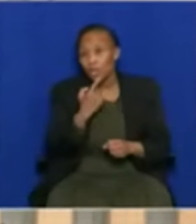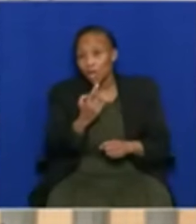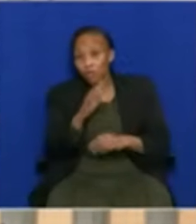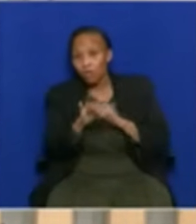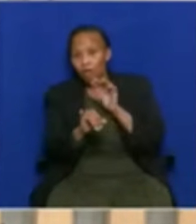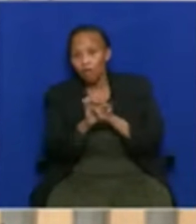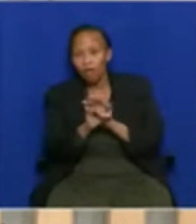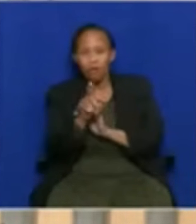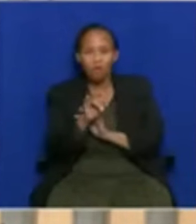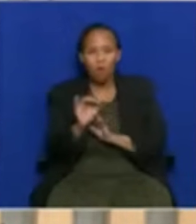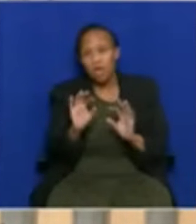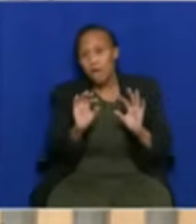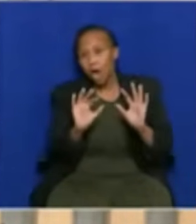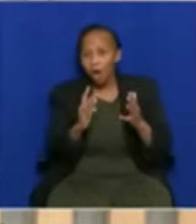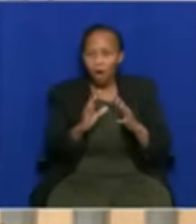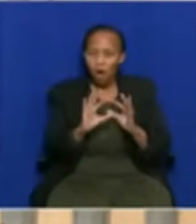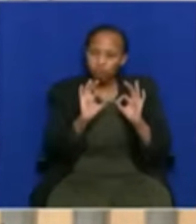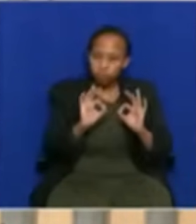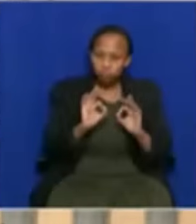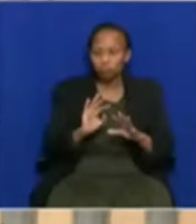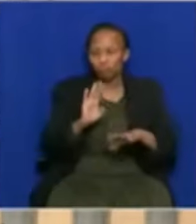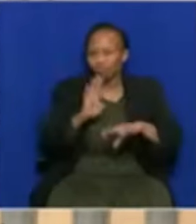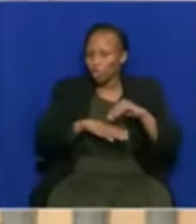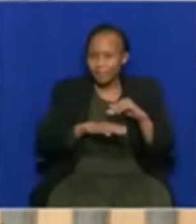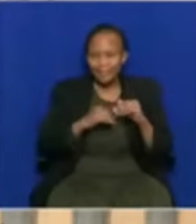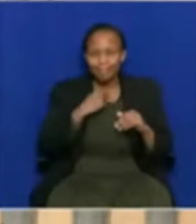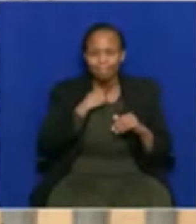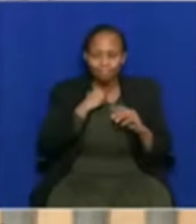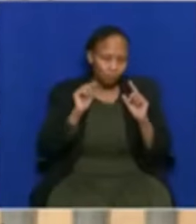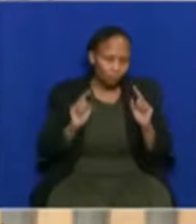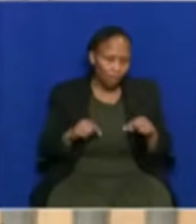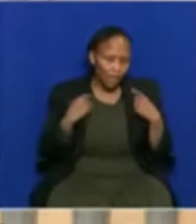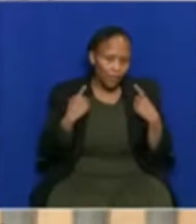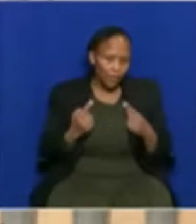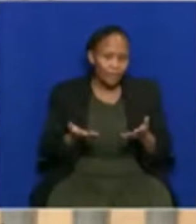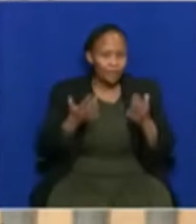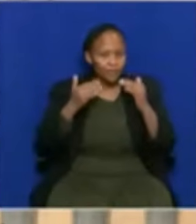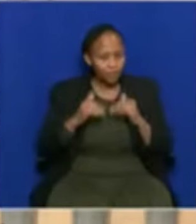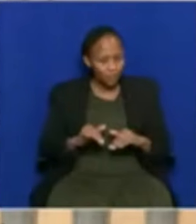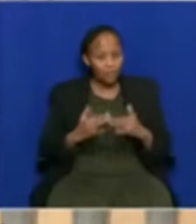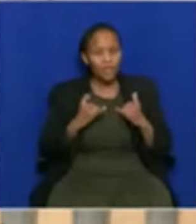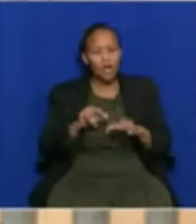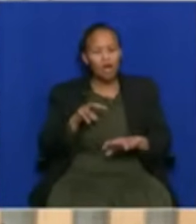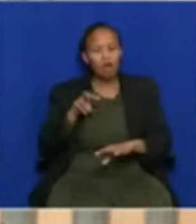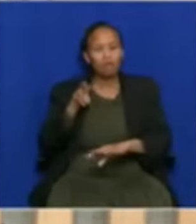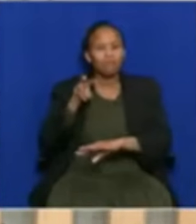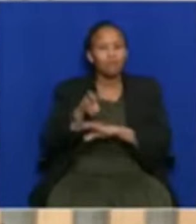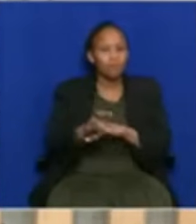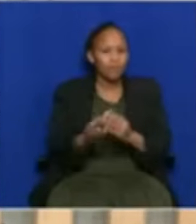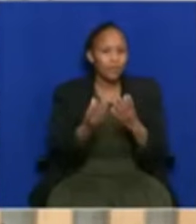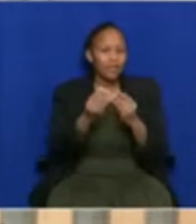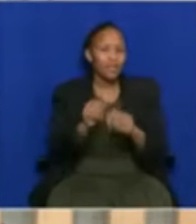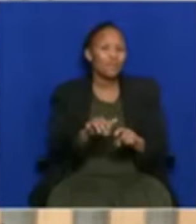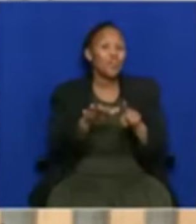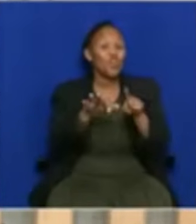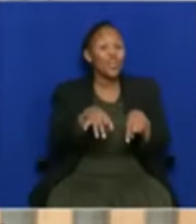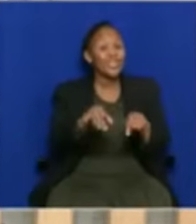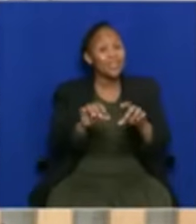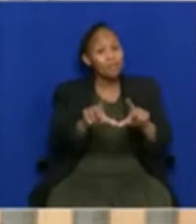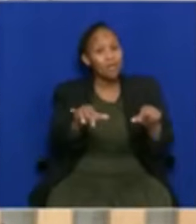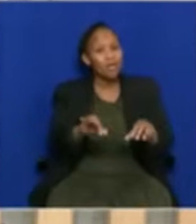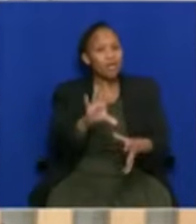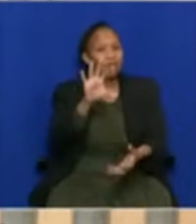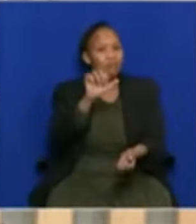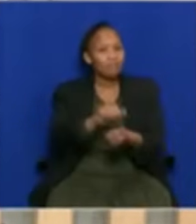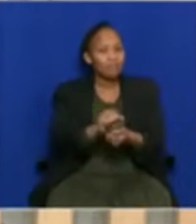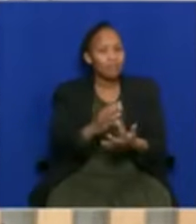charges. Then I will jump to 13, which is the concluding paragraph. The current information contained